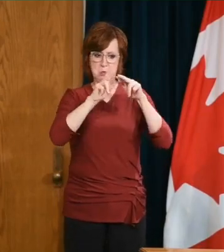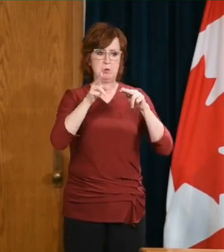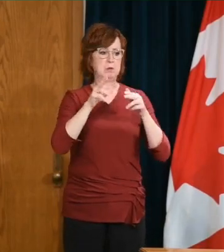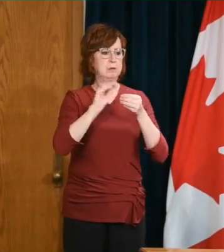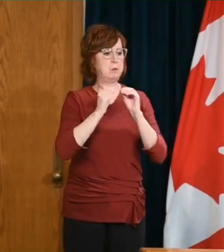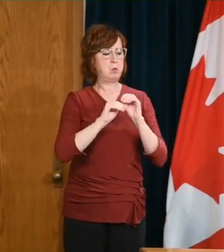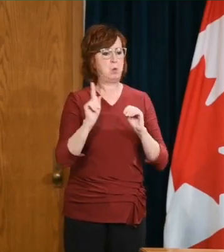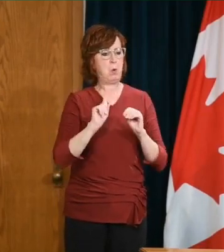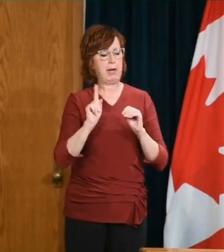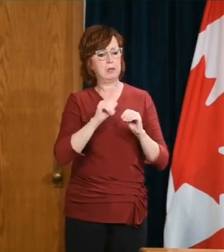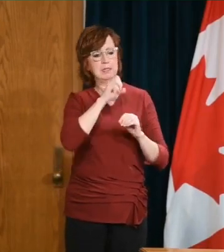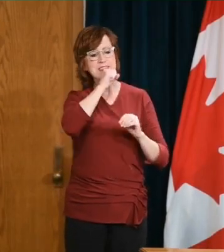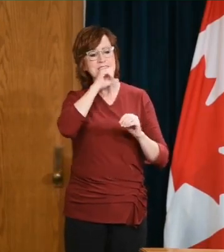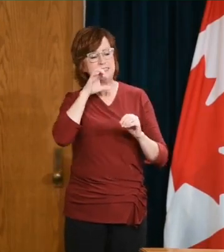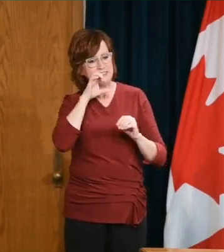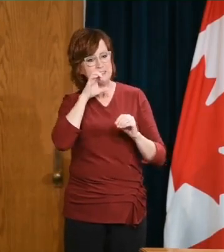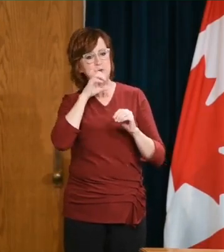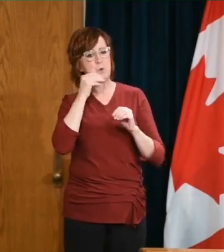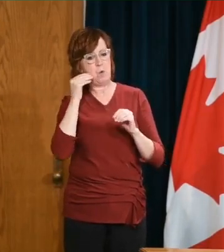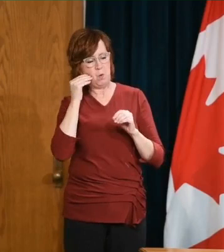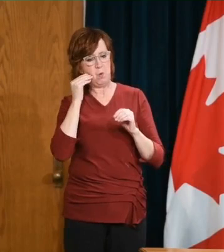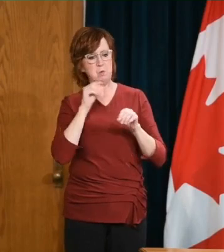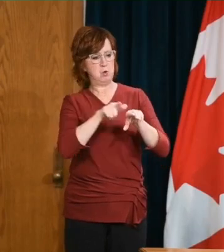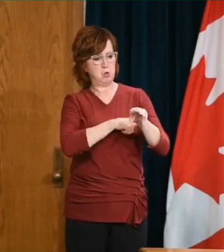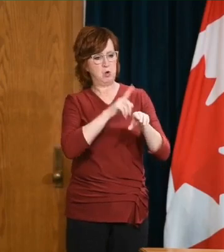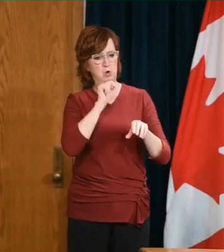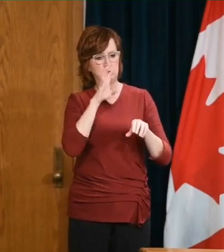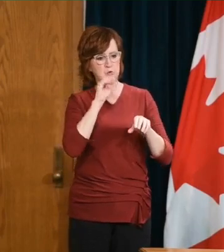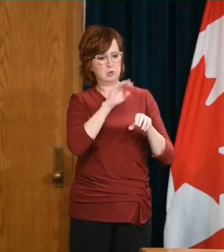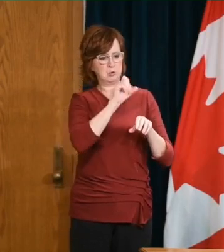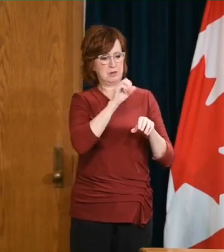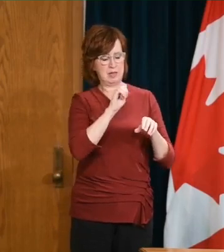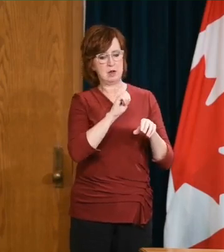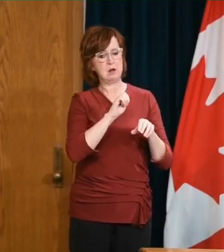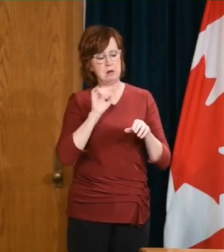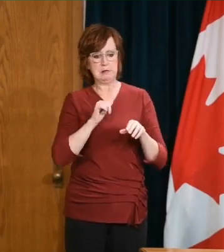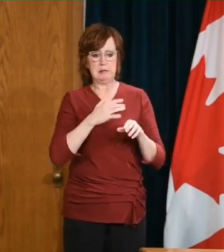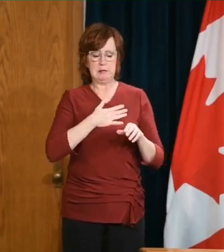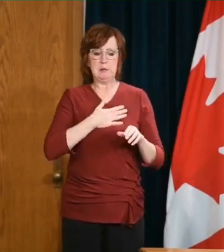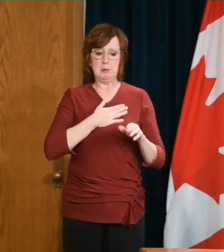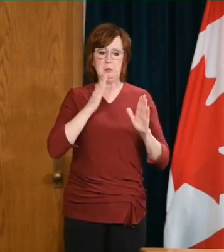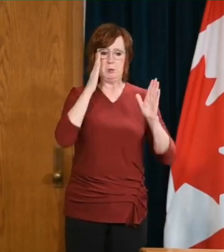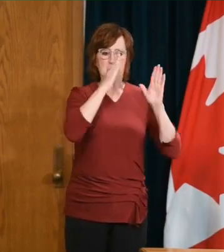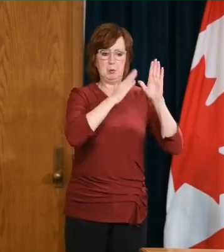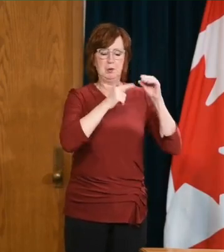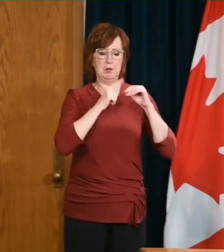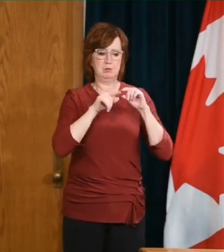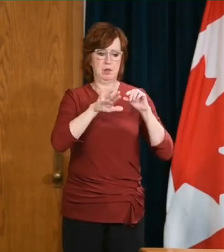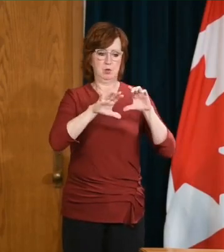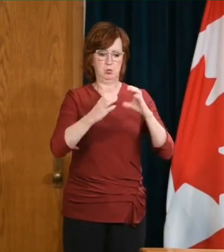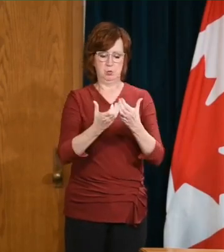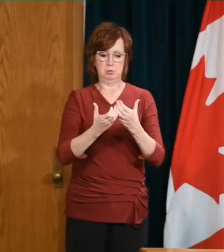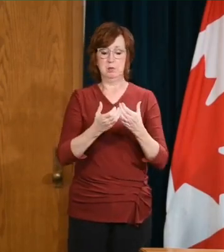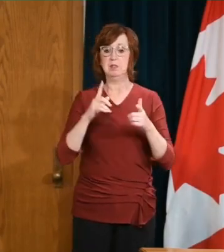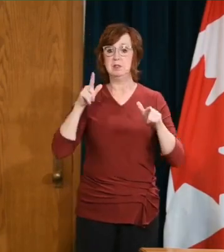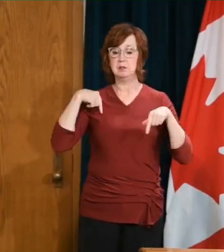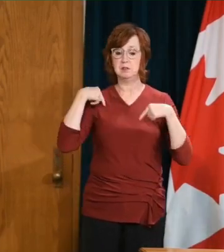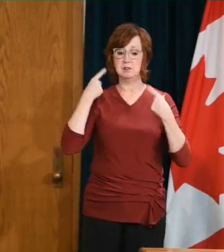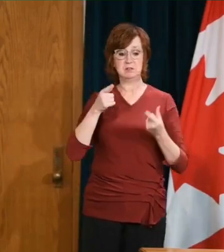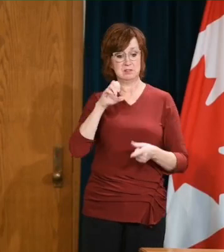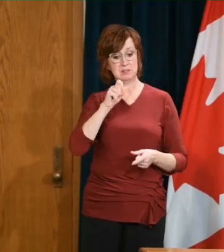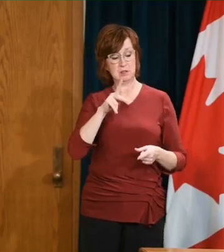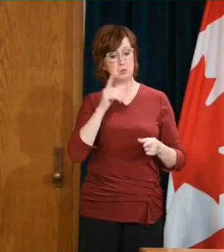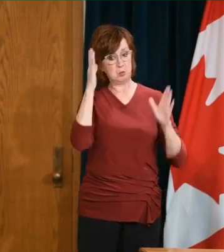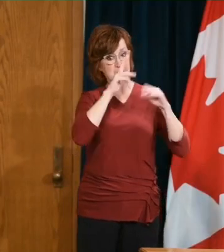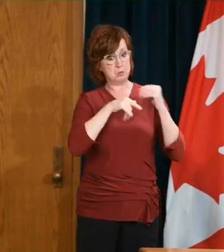present across the country and remains present right here in Saskatchewan. So far, we have been fortunate that our long-term care